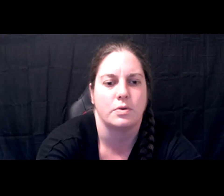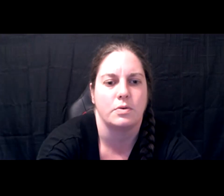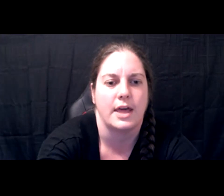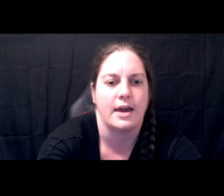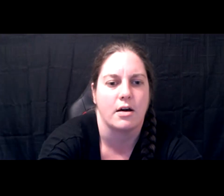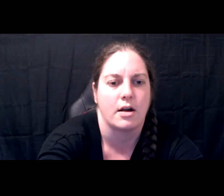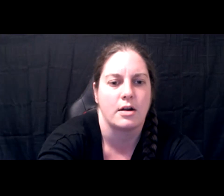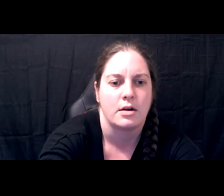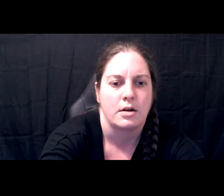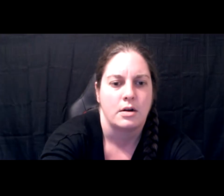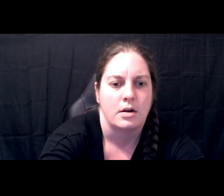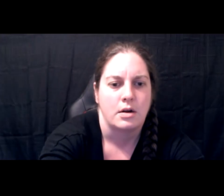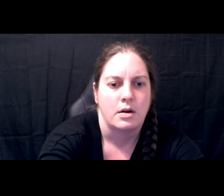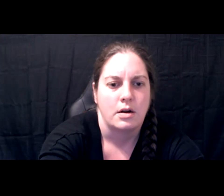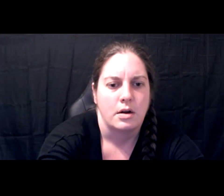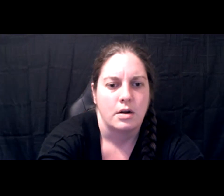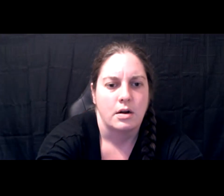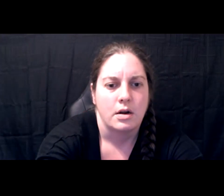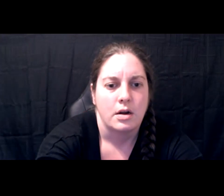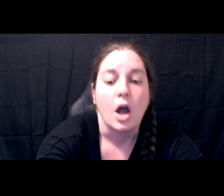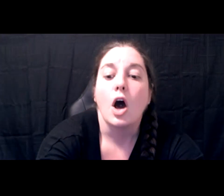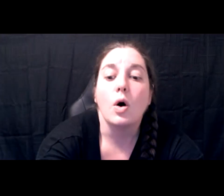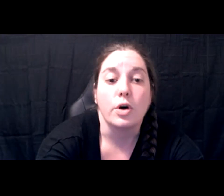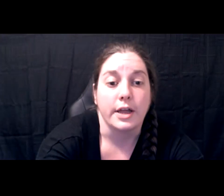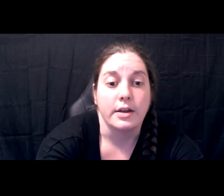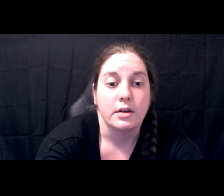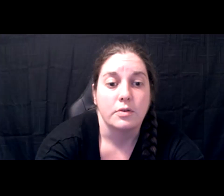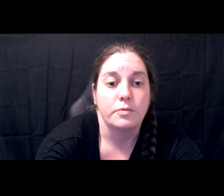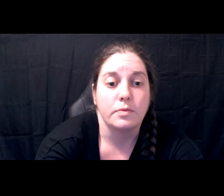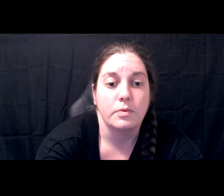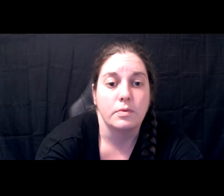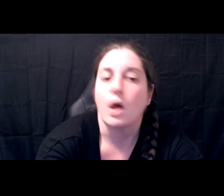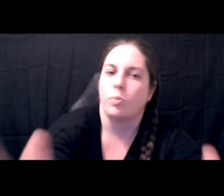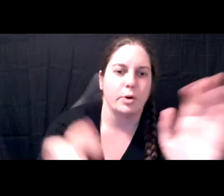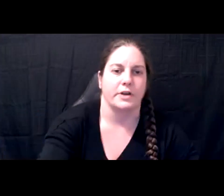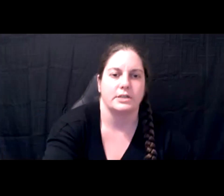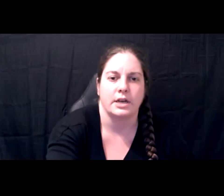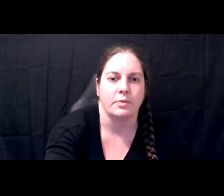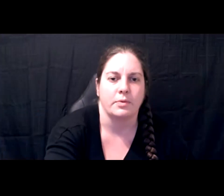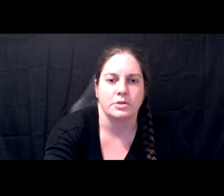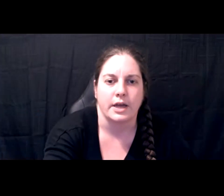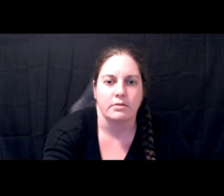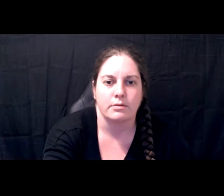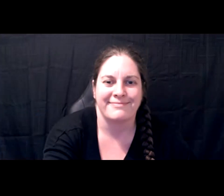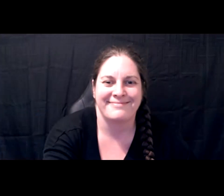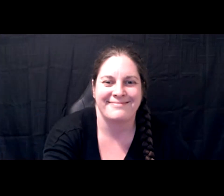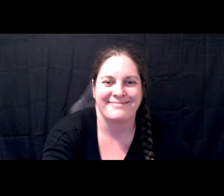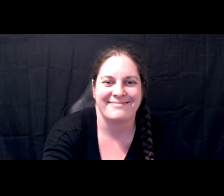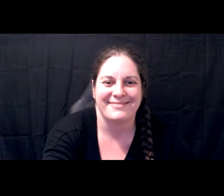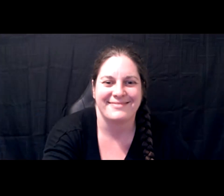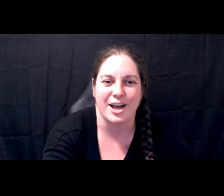you know who they are. I got an email today Oh, that good. tells me who they are. Oh, perfect. Then I won't do that.